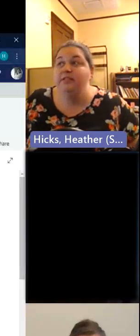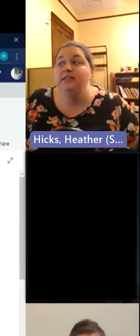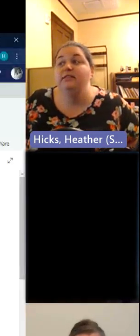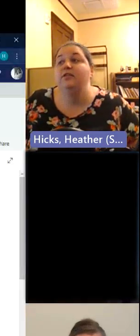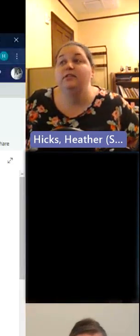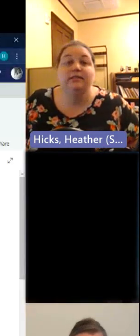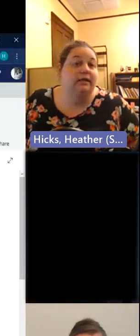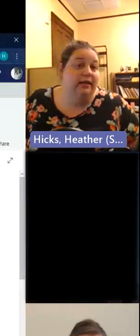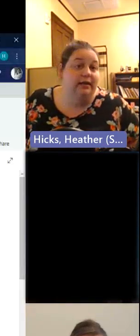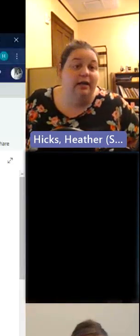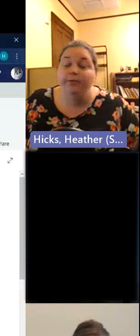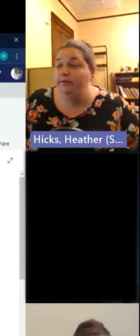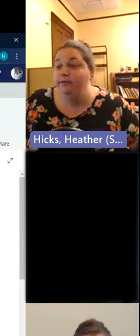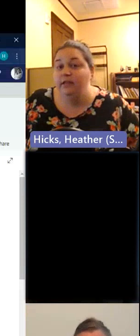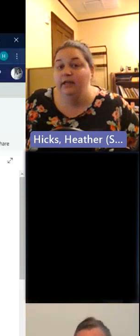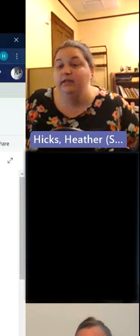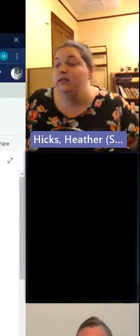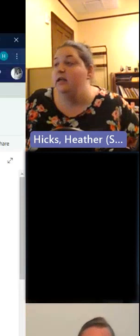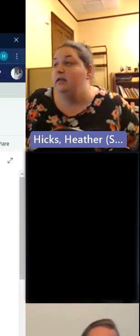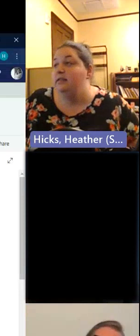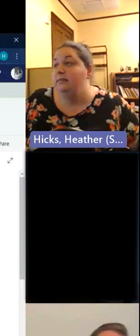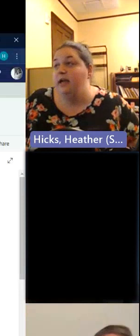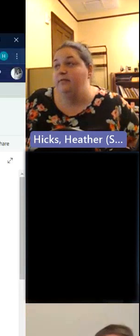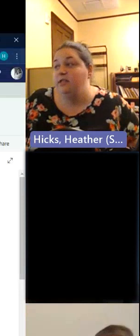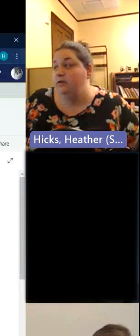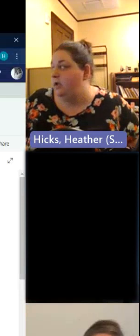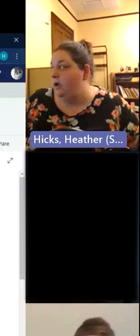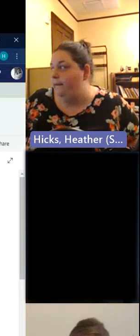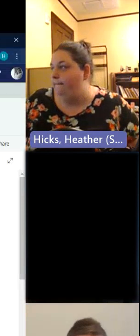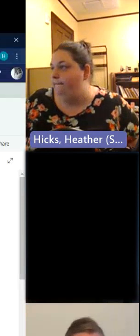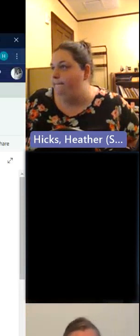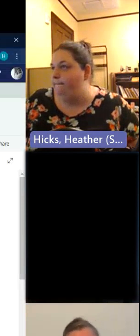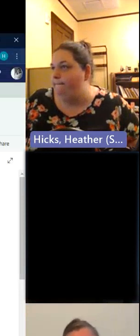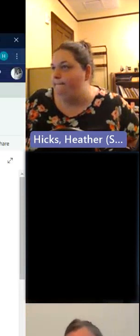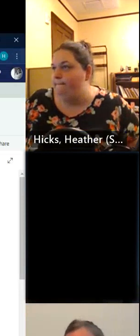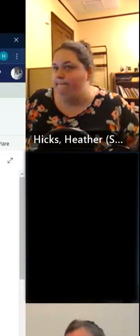our purposes, looks like a couple different things. Sometimes there's